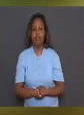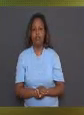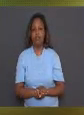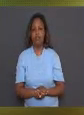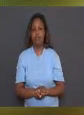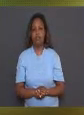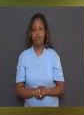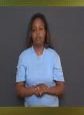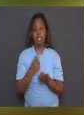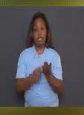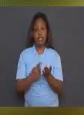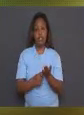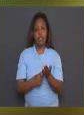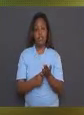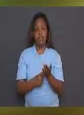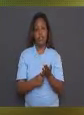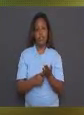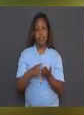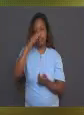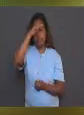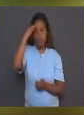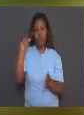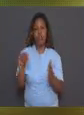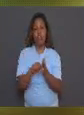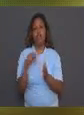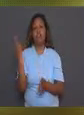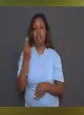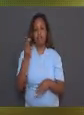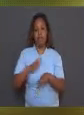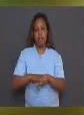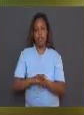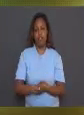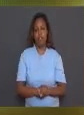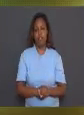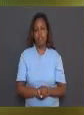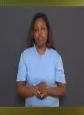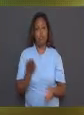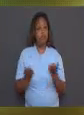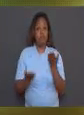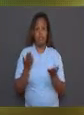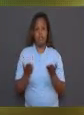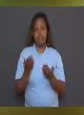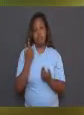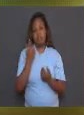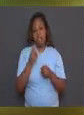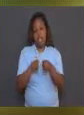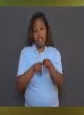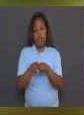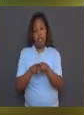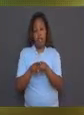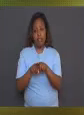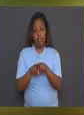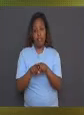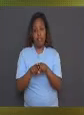the use of the Blue Nile. If such an agreement